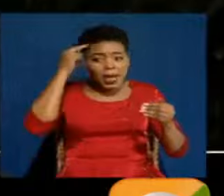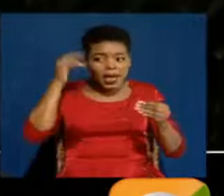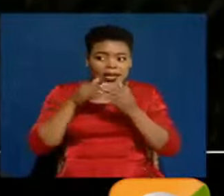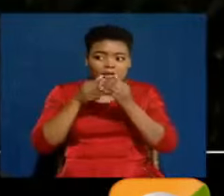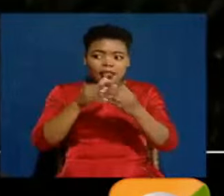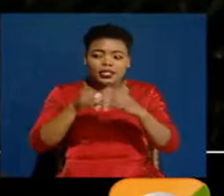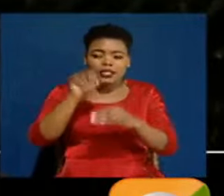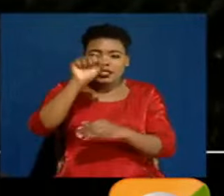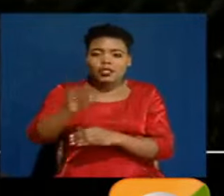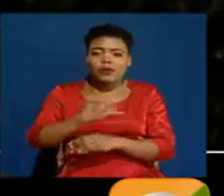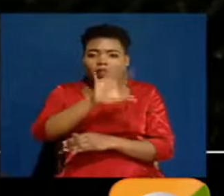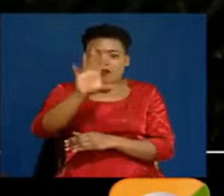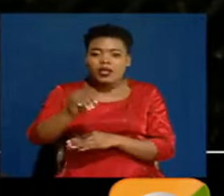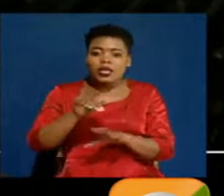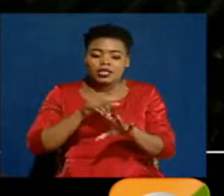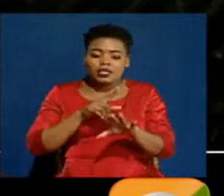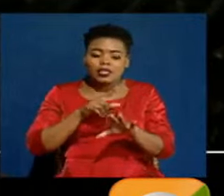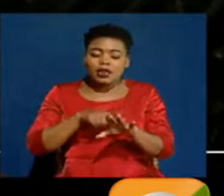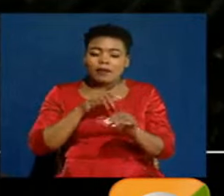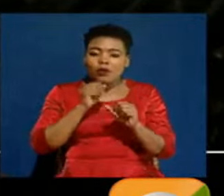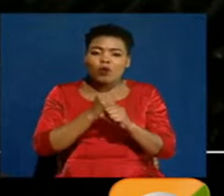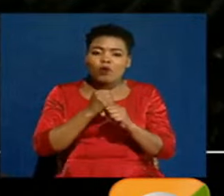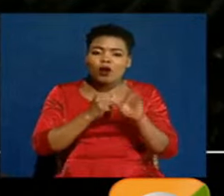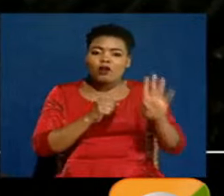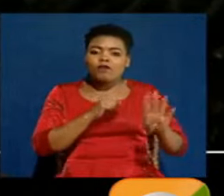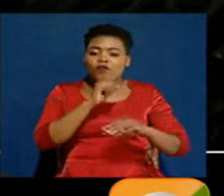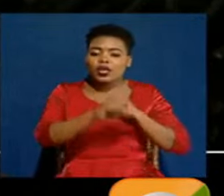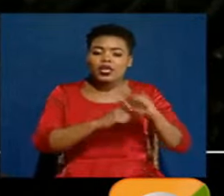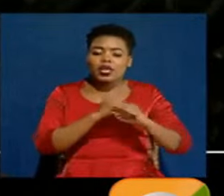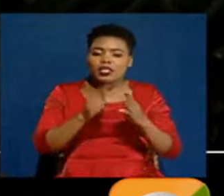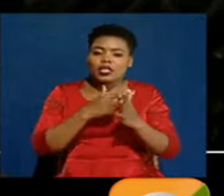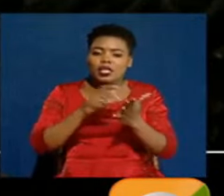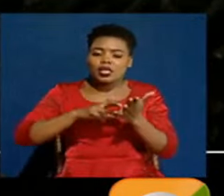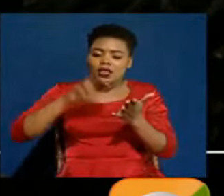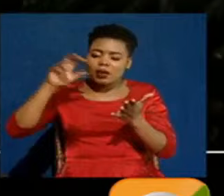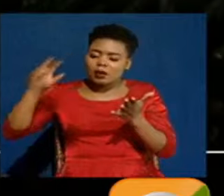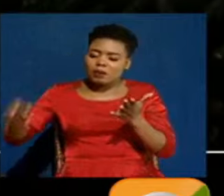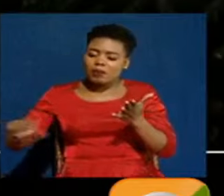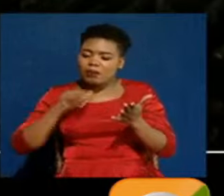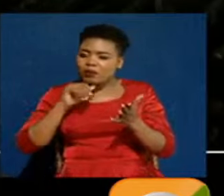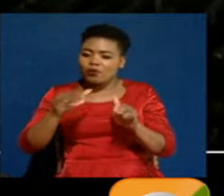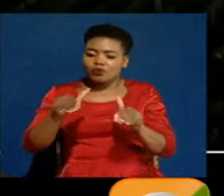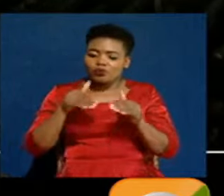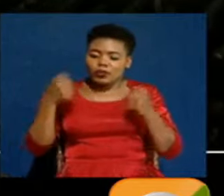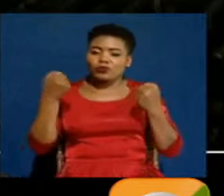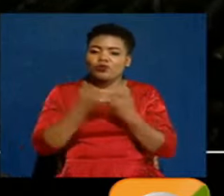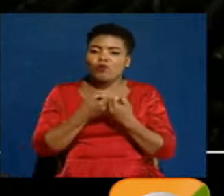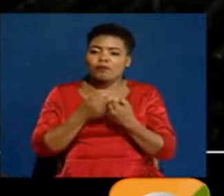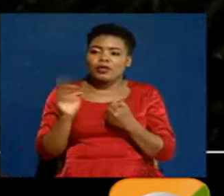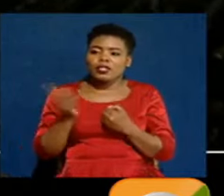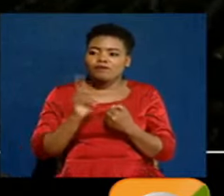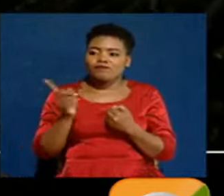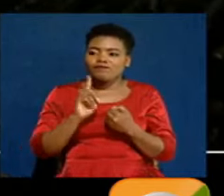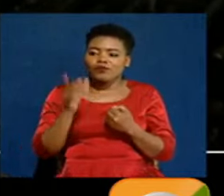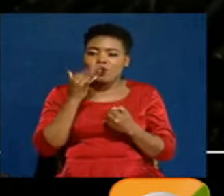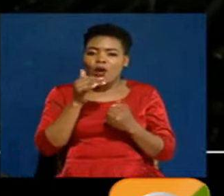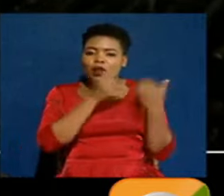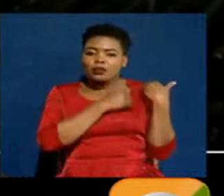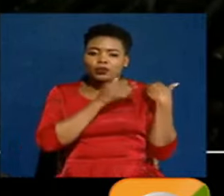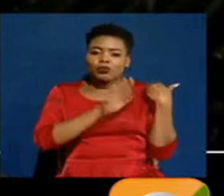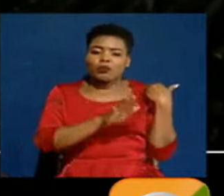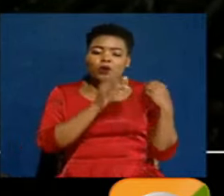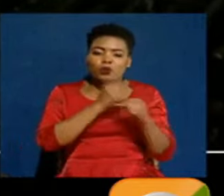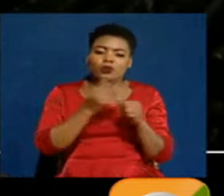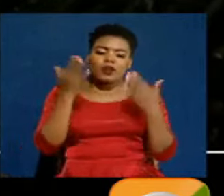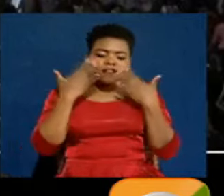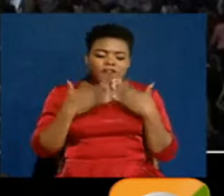when he had done that for 4 years, he vacated immediately. He didn't have to wait to compete because his role and his work was